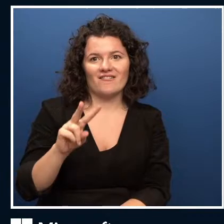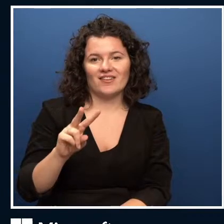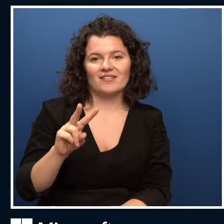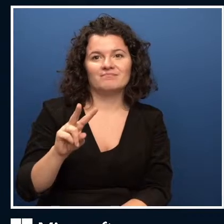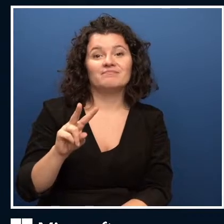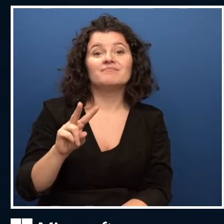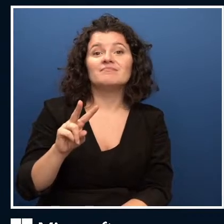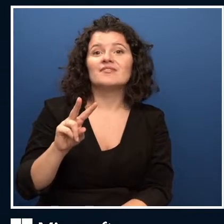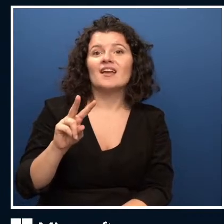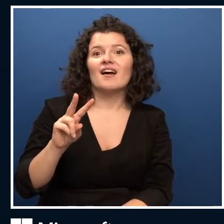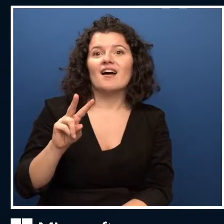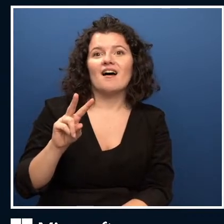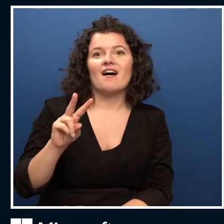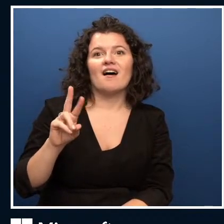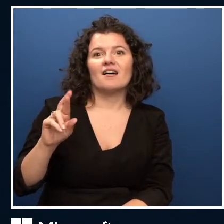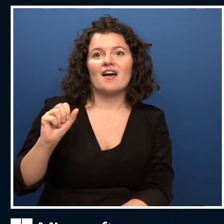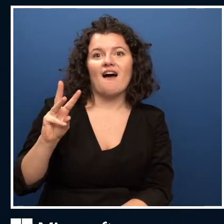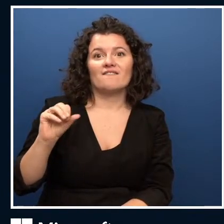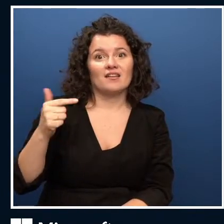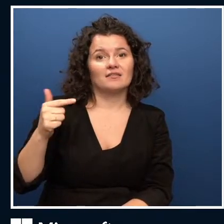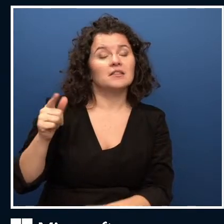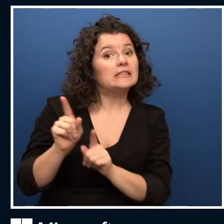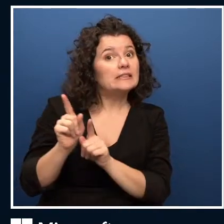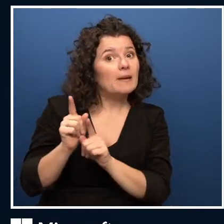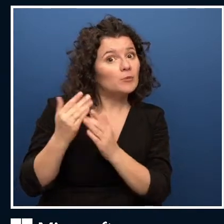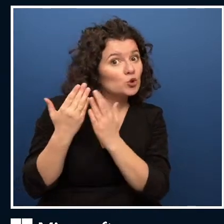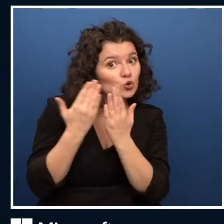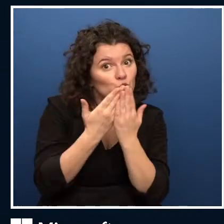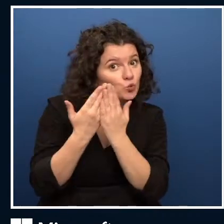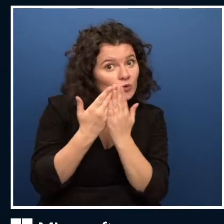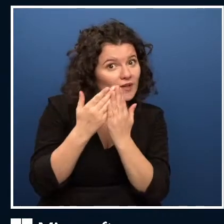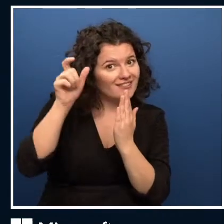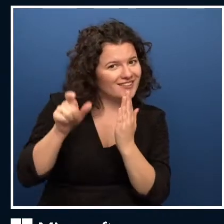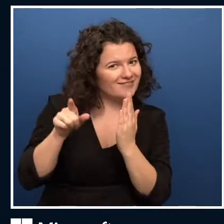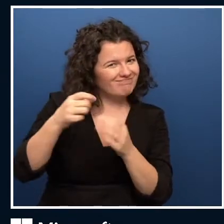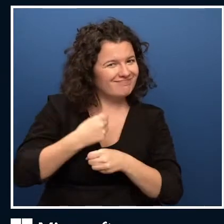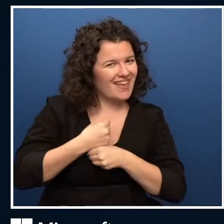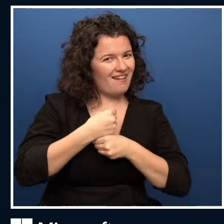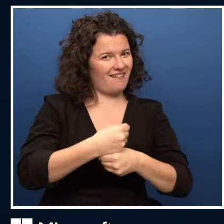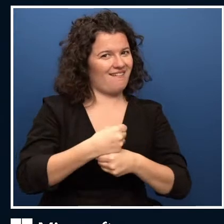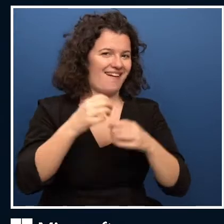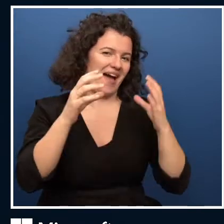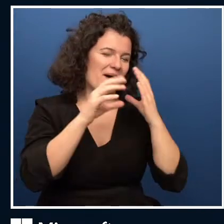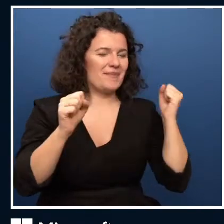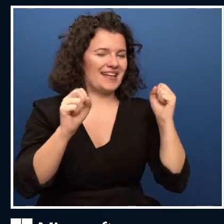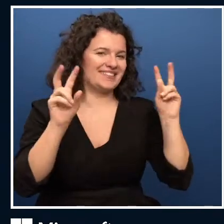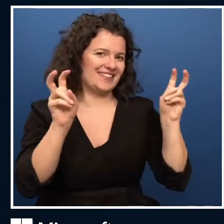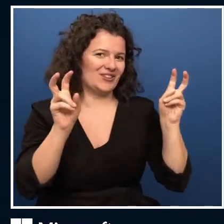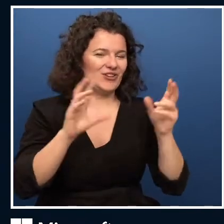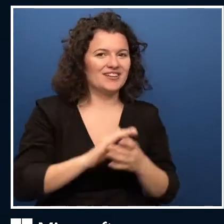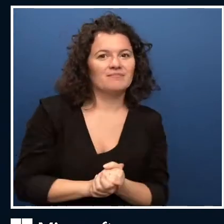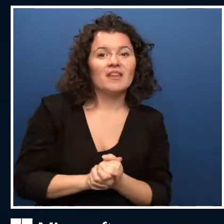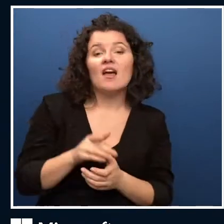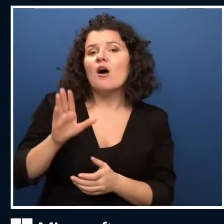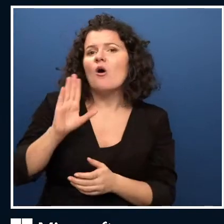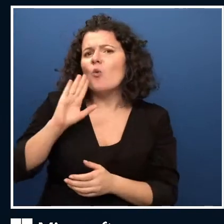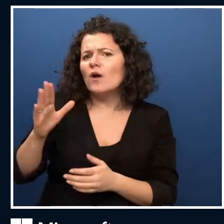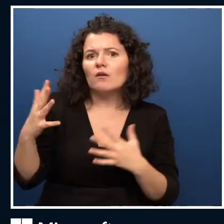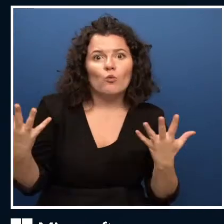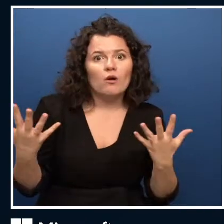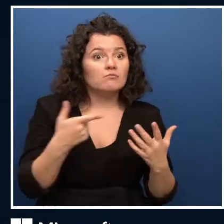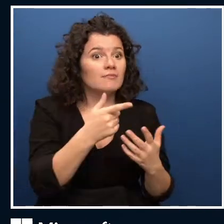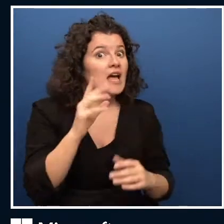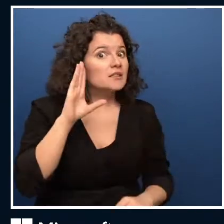who is a student ambassador and who will tell us about handling sound and audio information